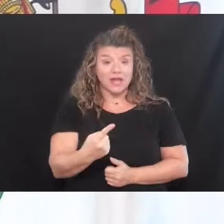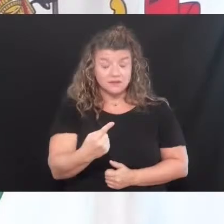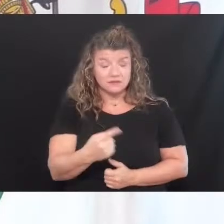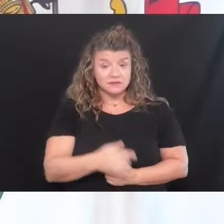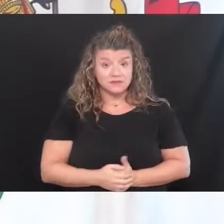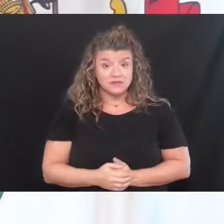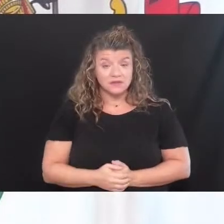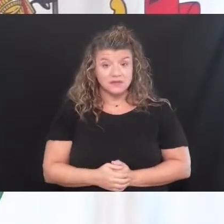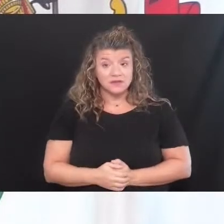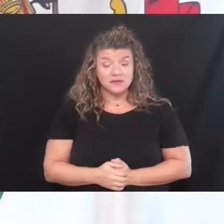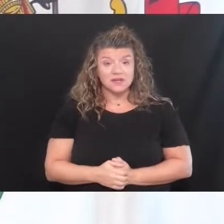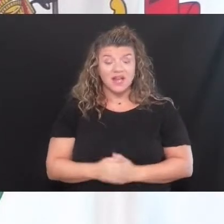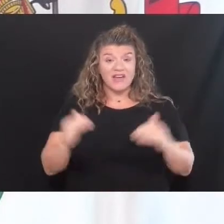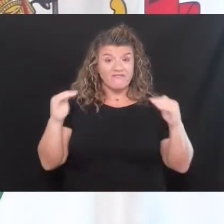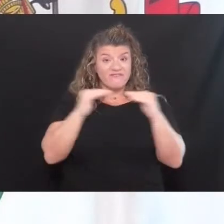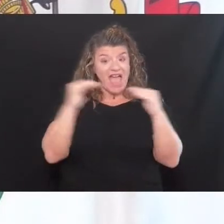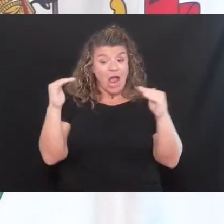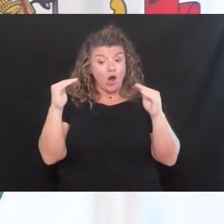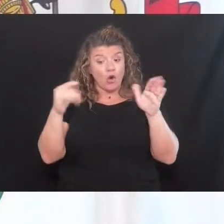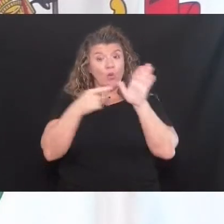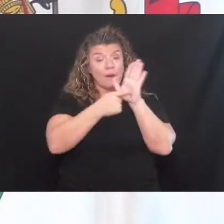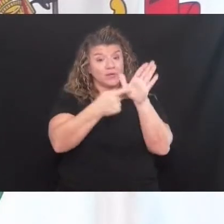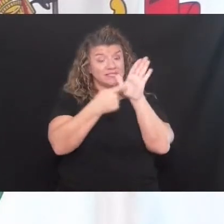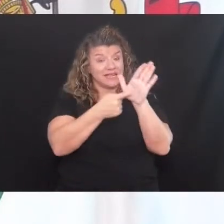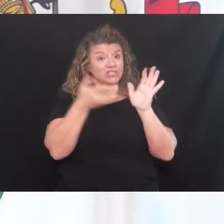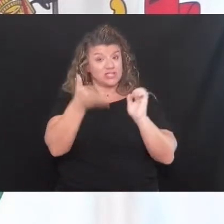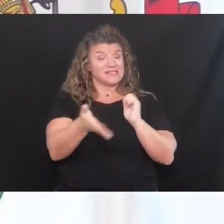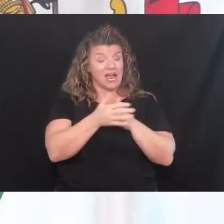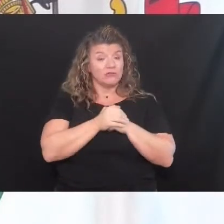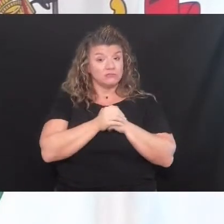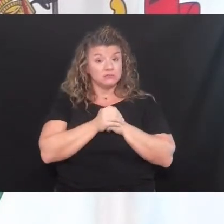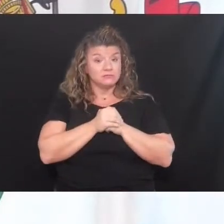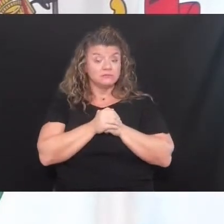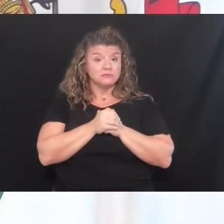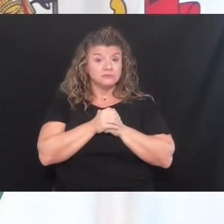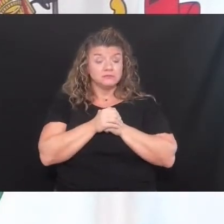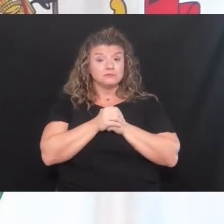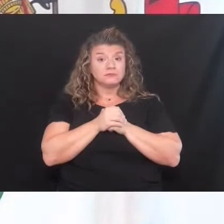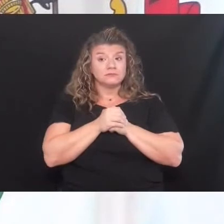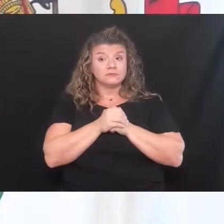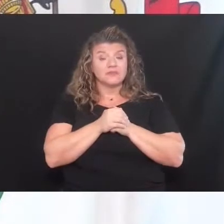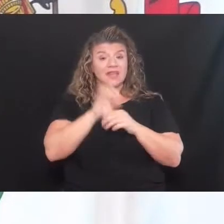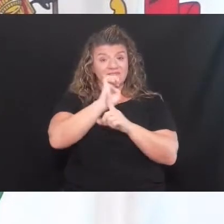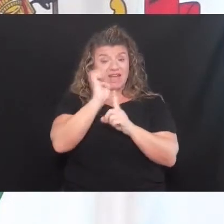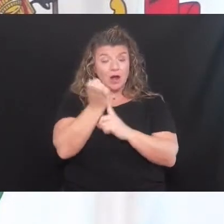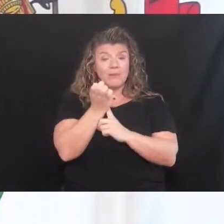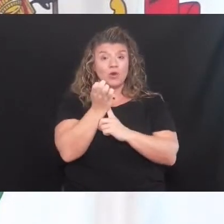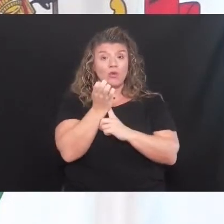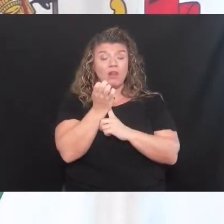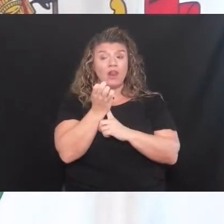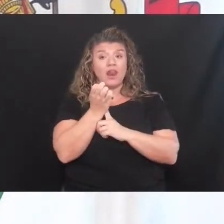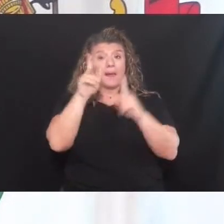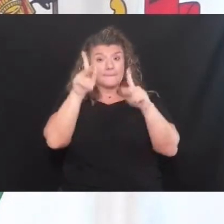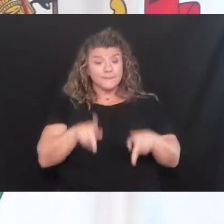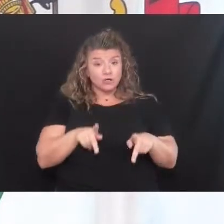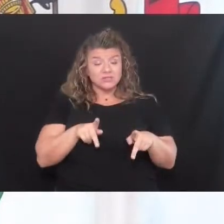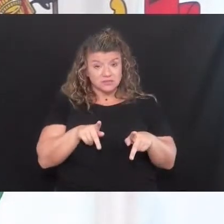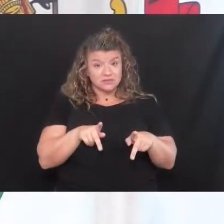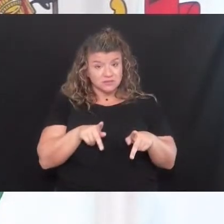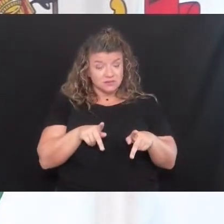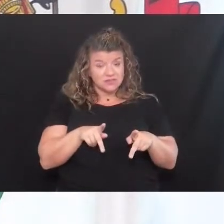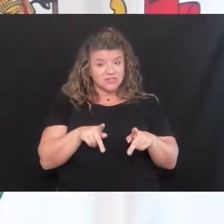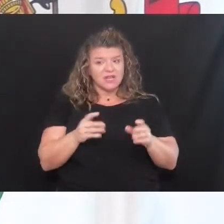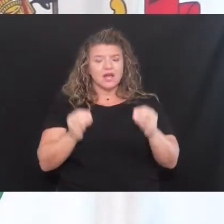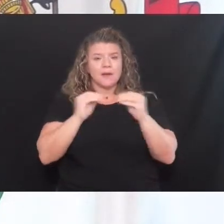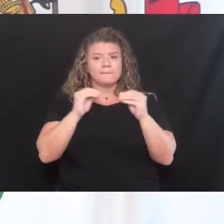you know, fair representation is there. You know, from the standpoint of an environmental, you know, a person that's